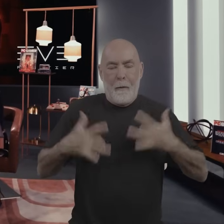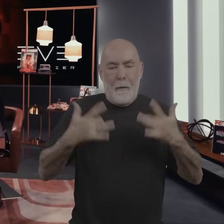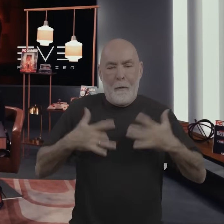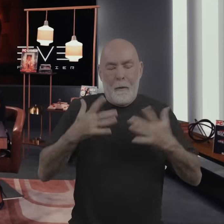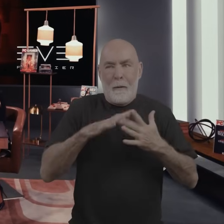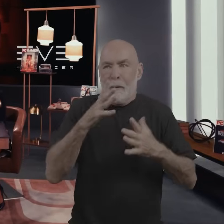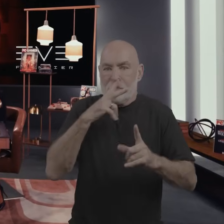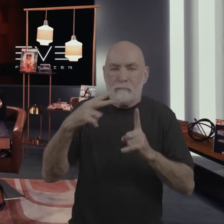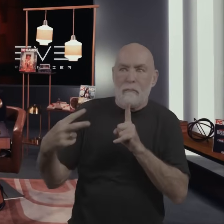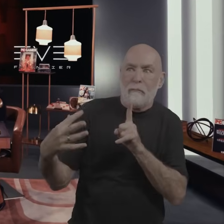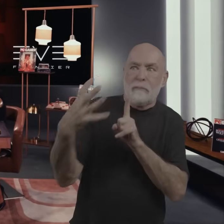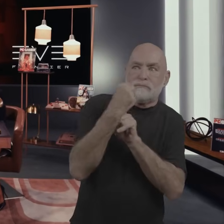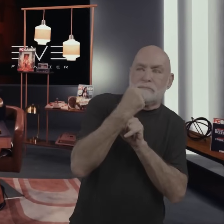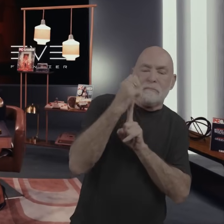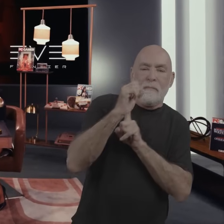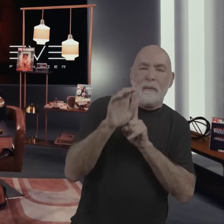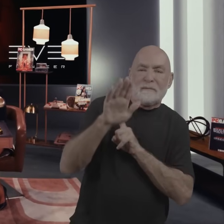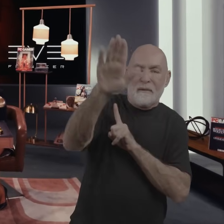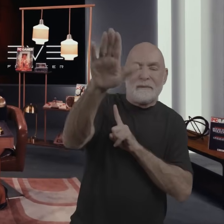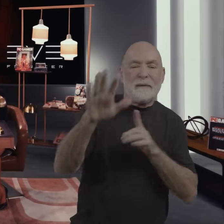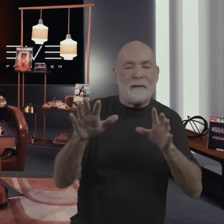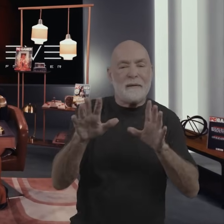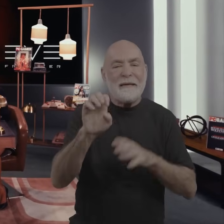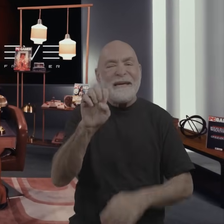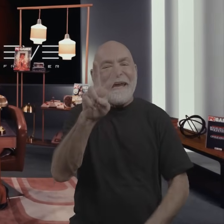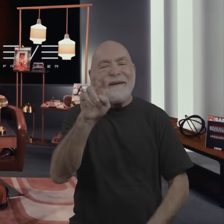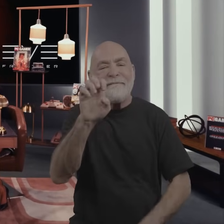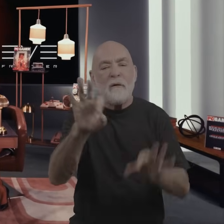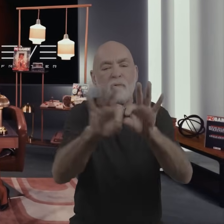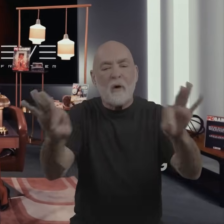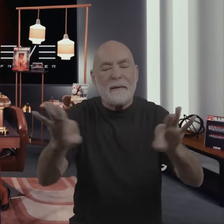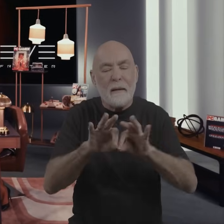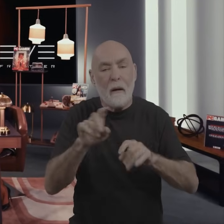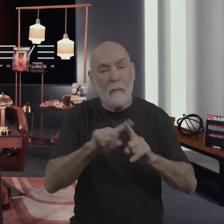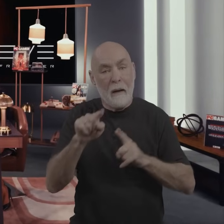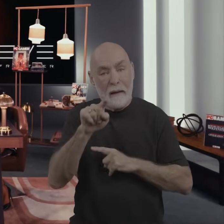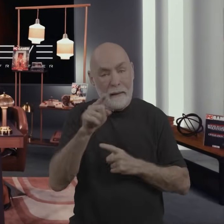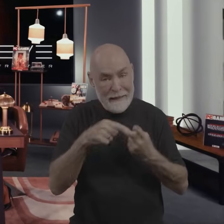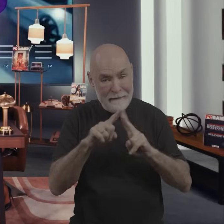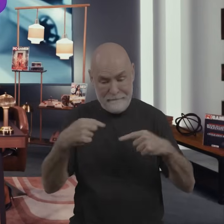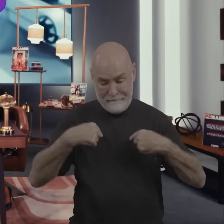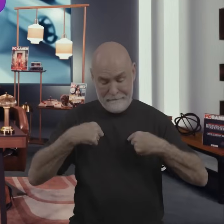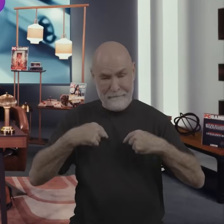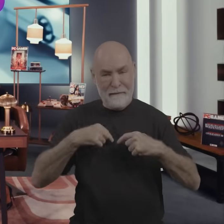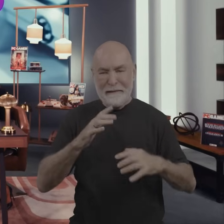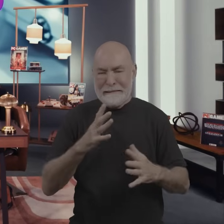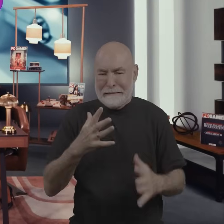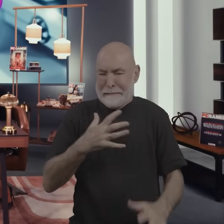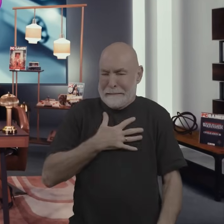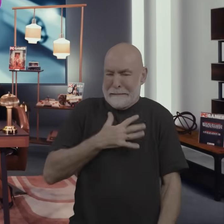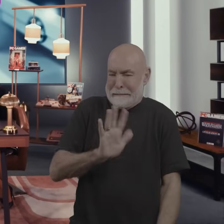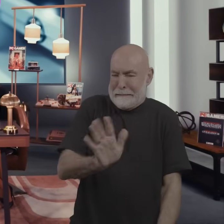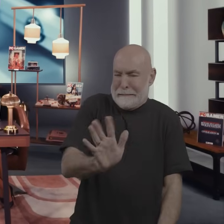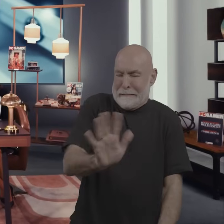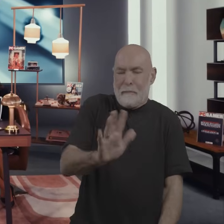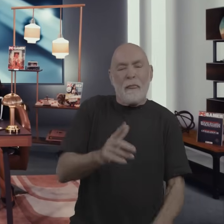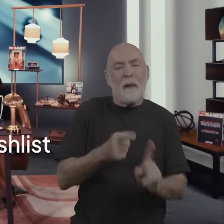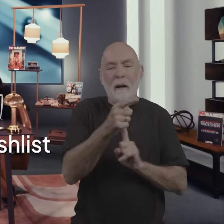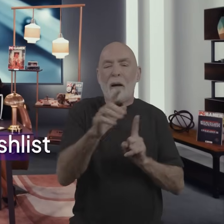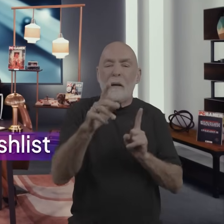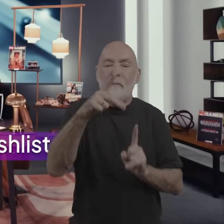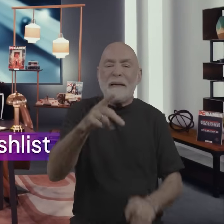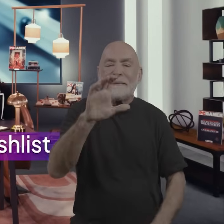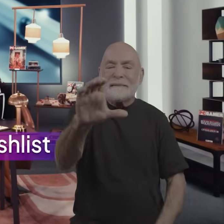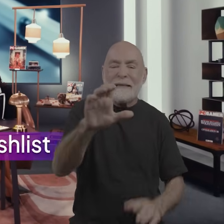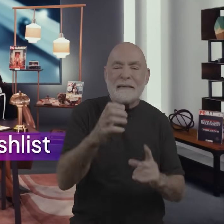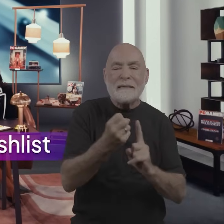to being ambushed in the depths of space in EVE Frontier. But if you're like me and the thought of being caught off guard is a no-no, just head